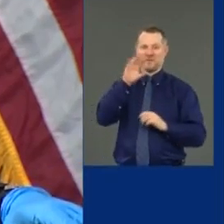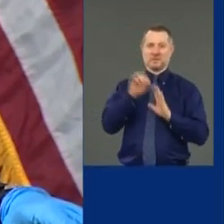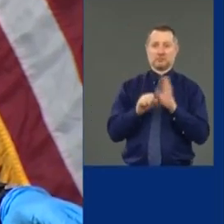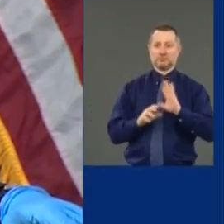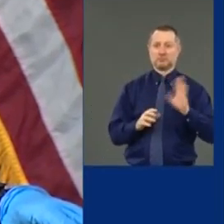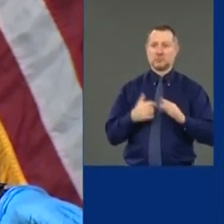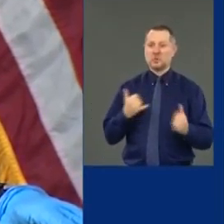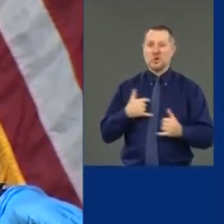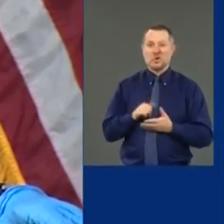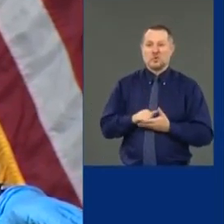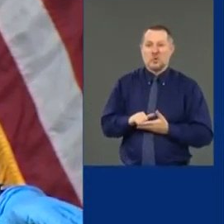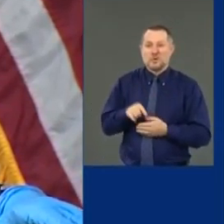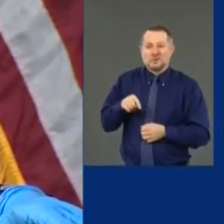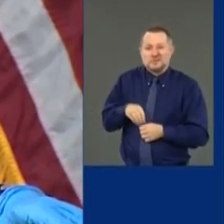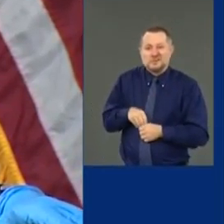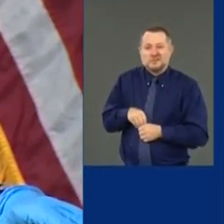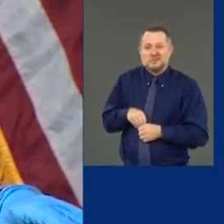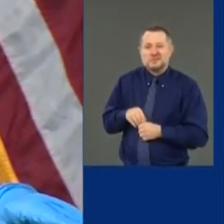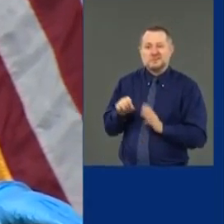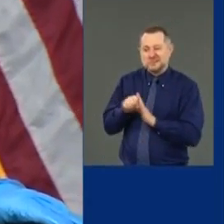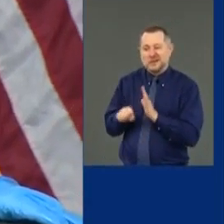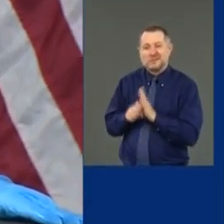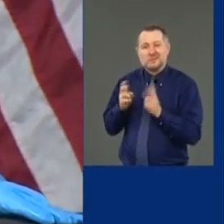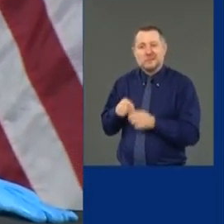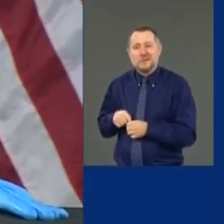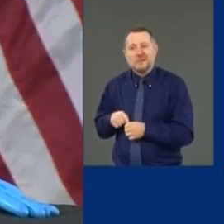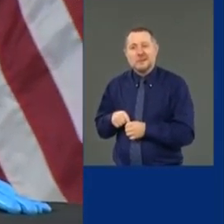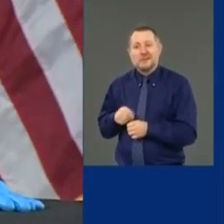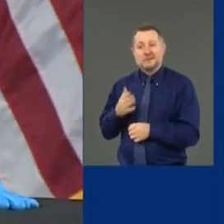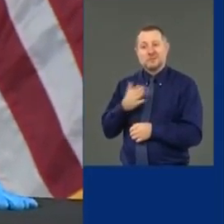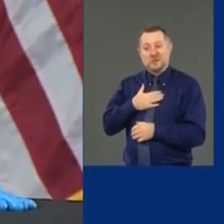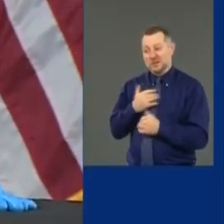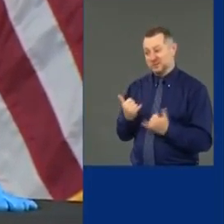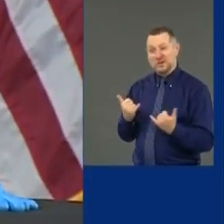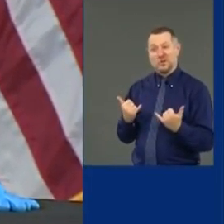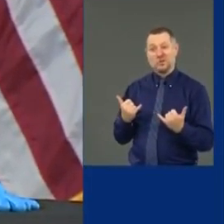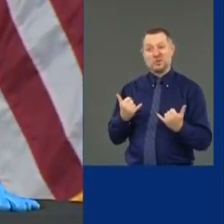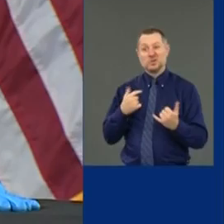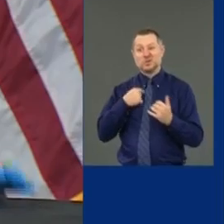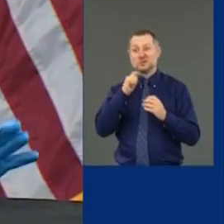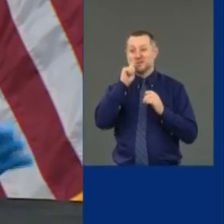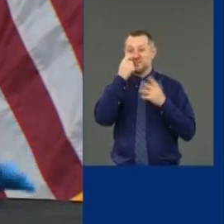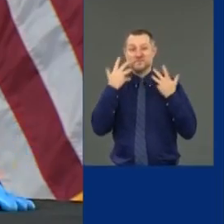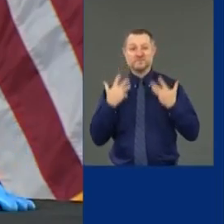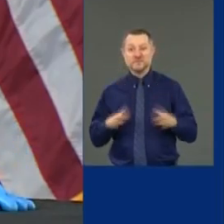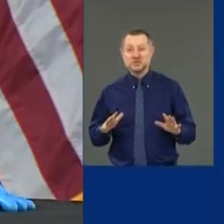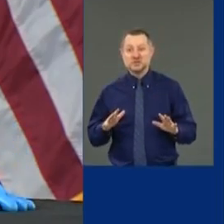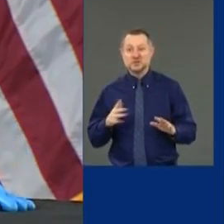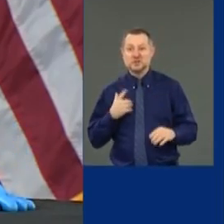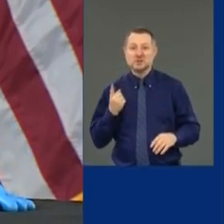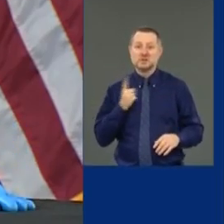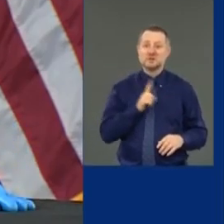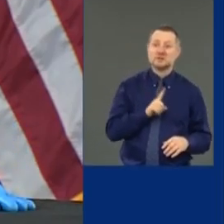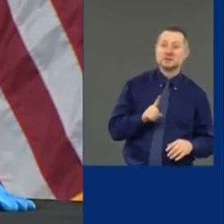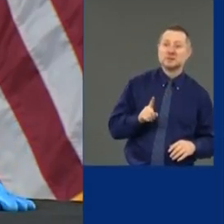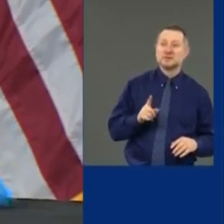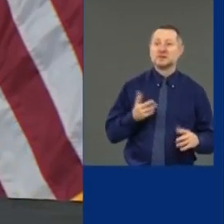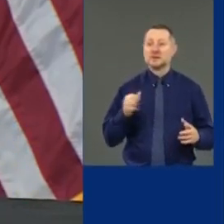I want to say, I got the test today. I just got tested to come out here. I got a 65, so